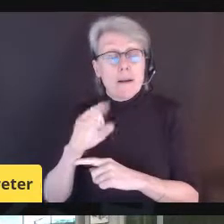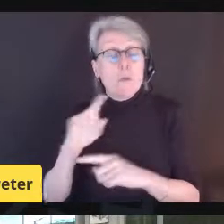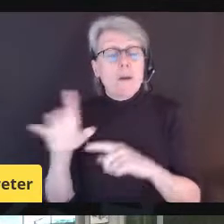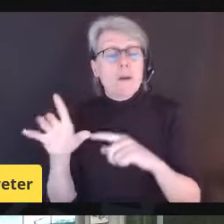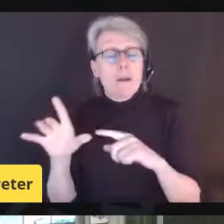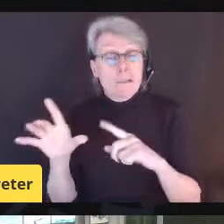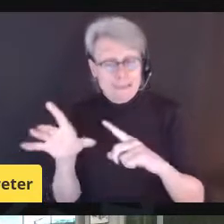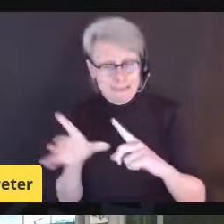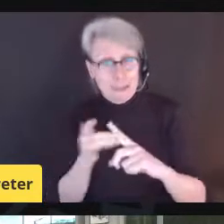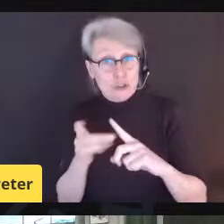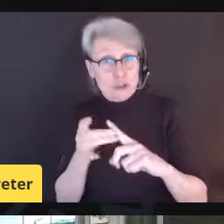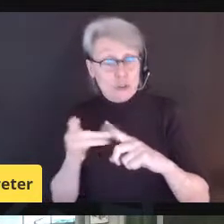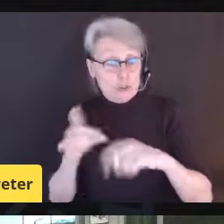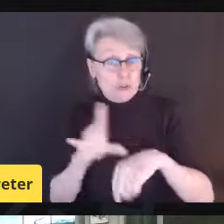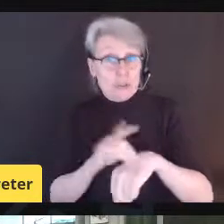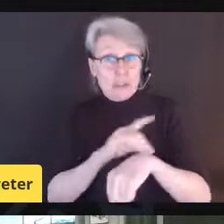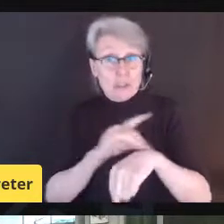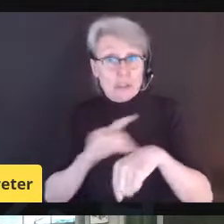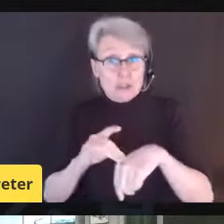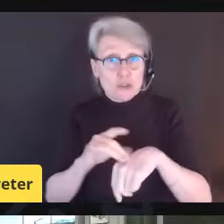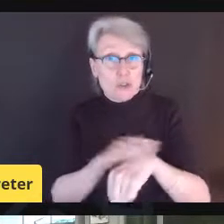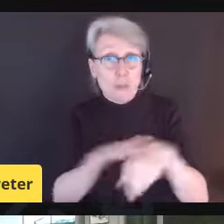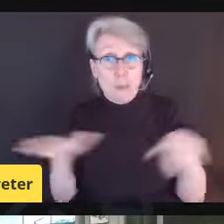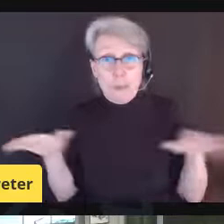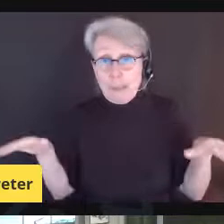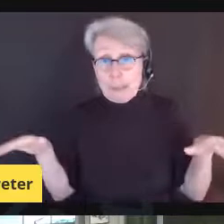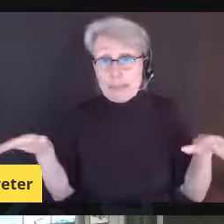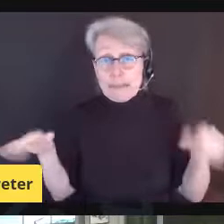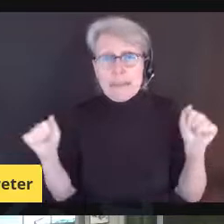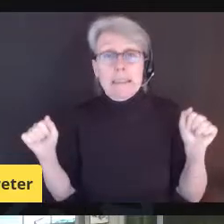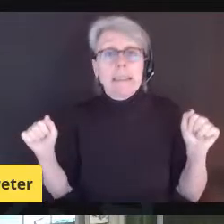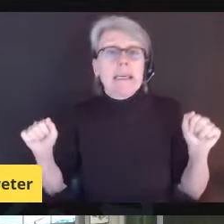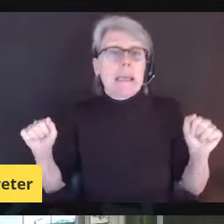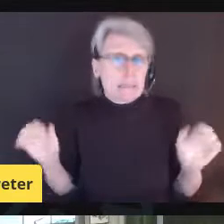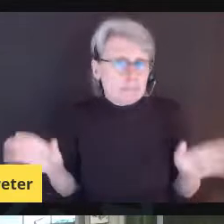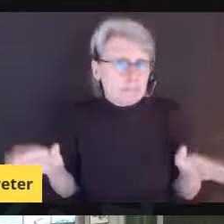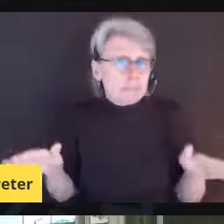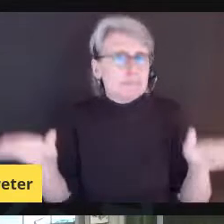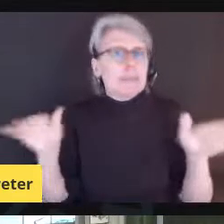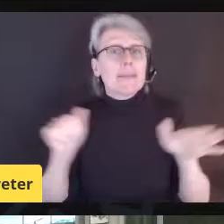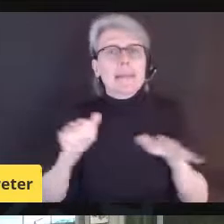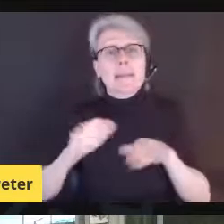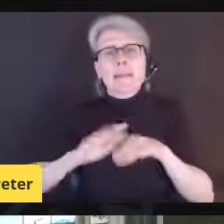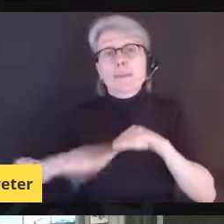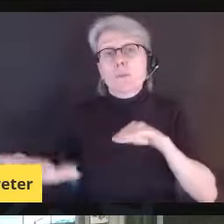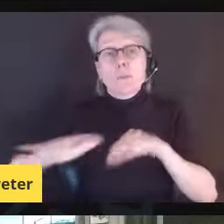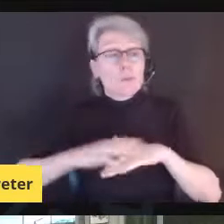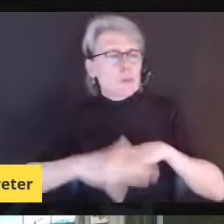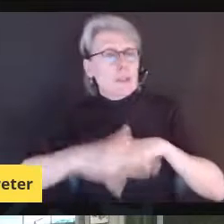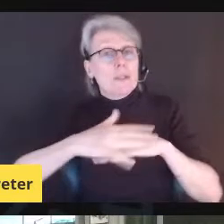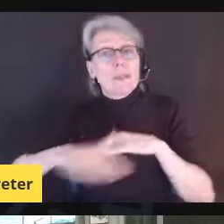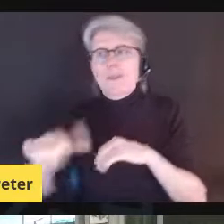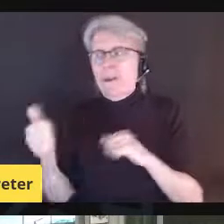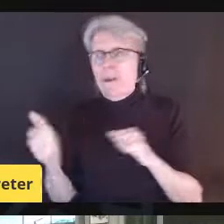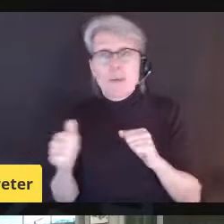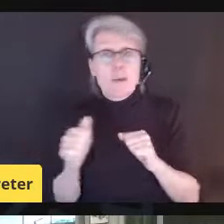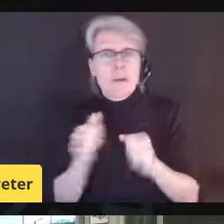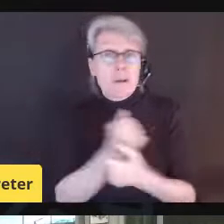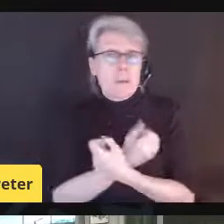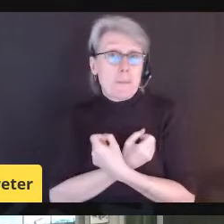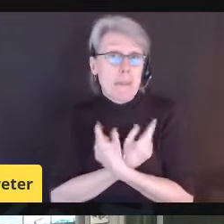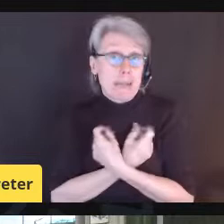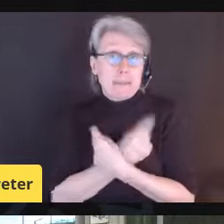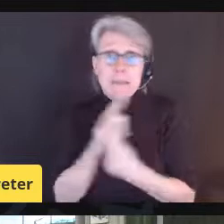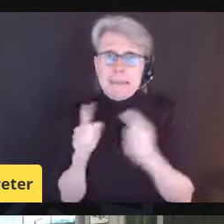like scraped off. And then through that, they can spread it to other bats in the environment because they're all so close and small.